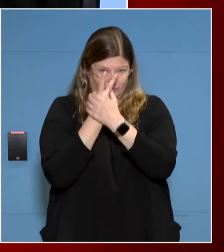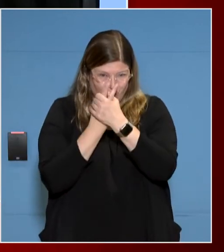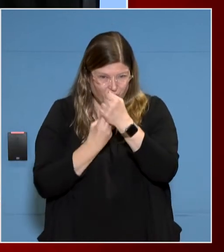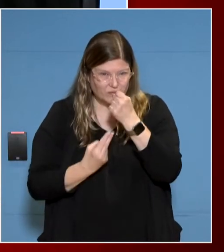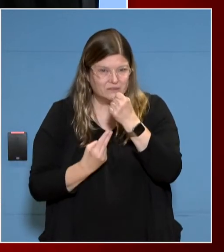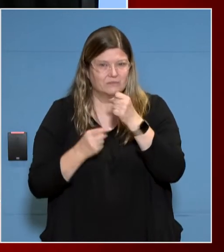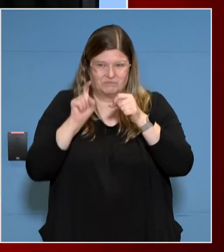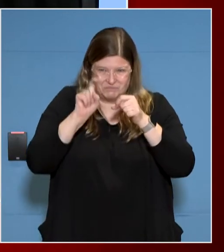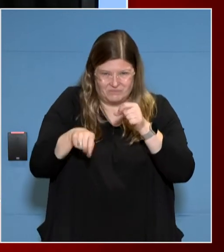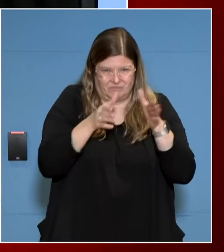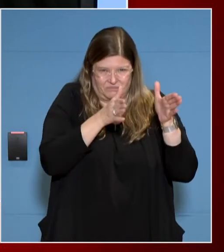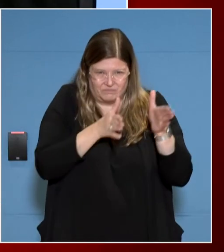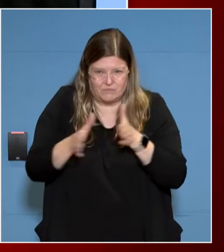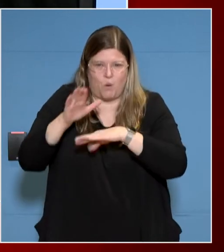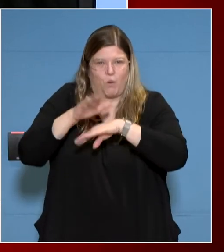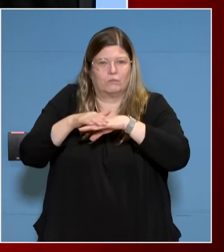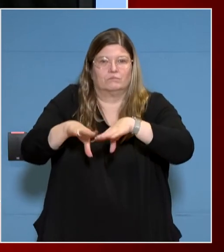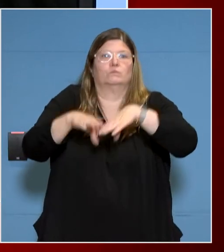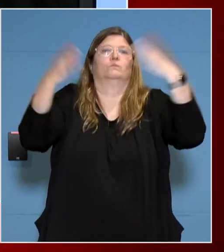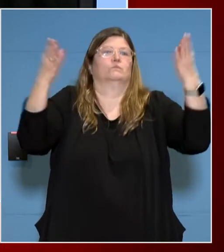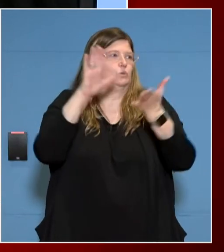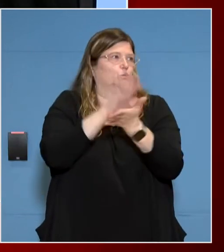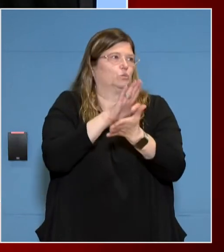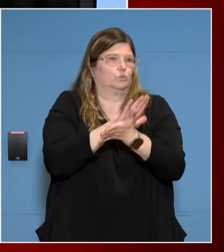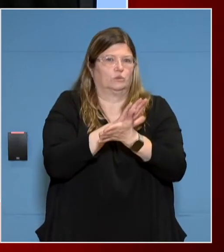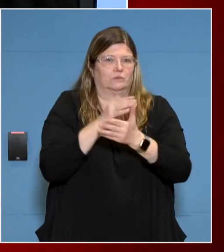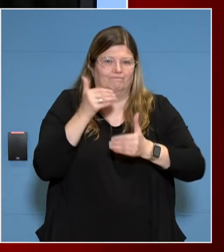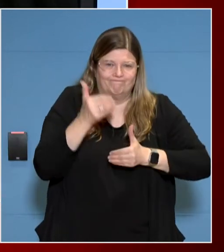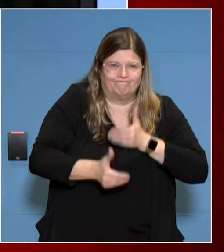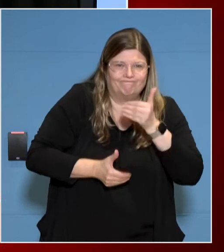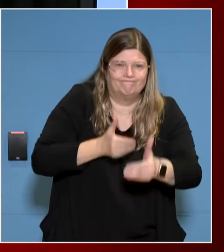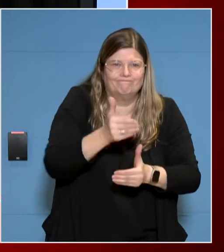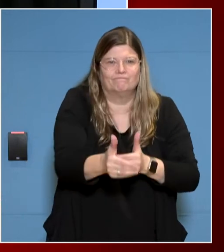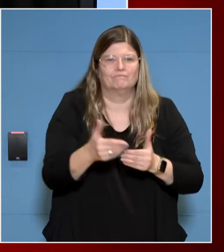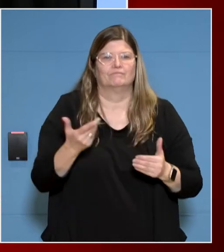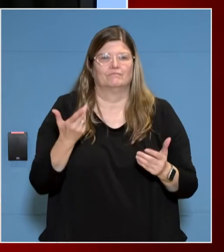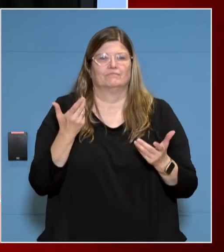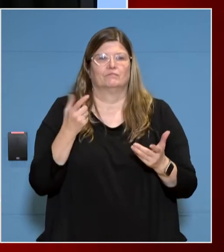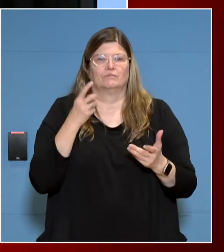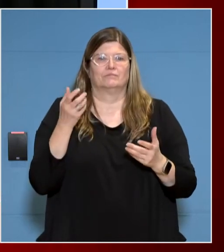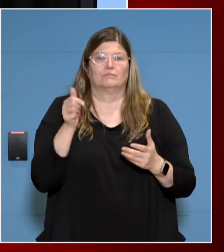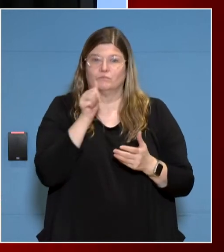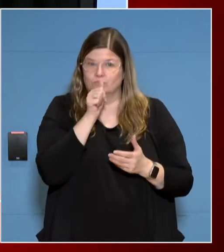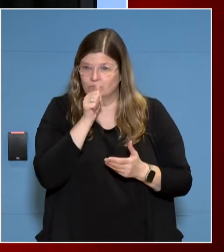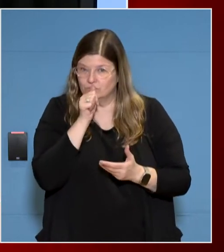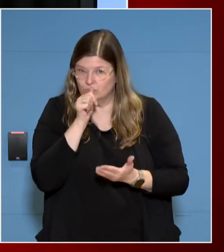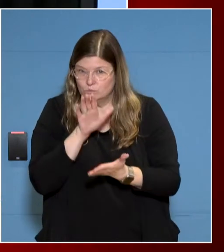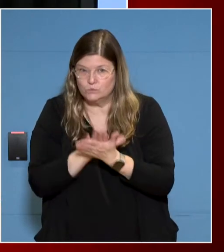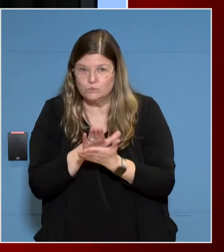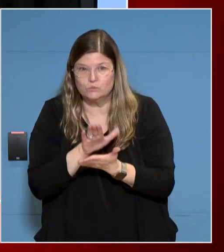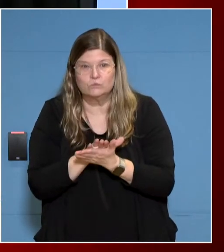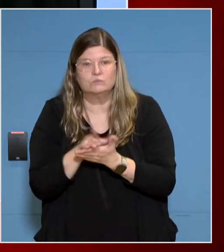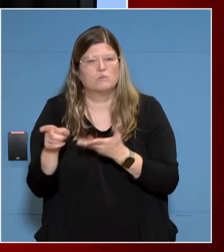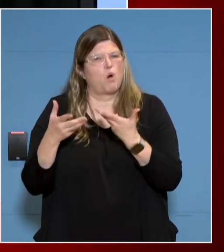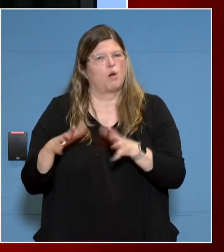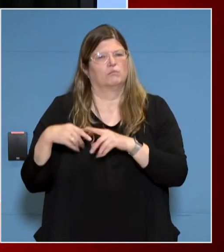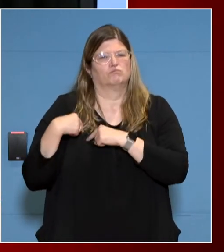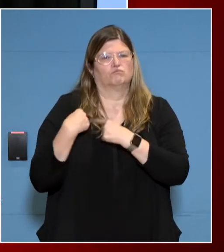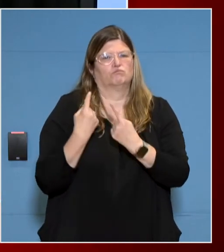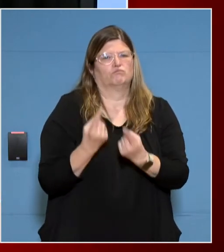private schools, and quite frankly, many of those kids have been in school throughout the pandemic. So we need our buildings to get open.